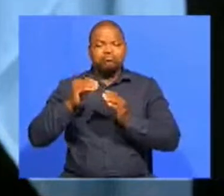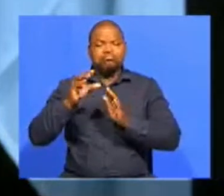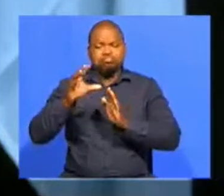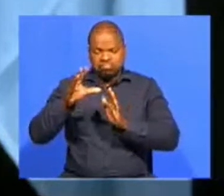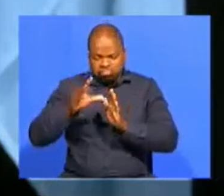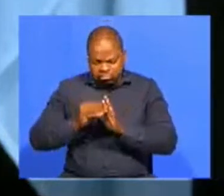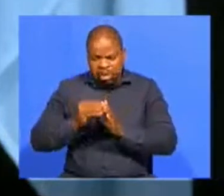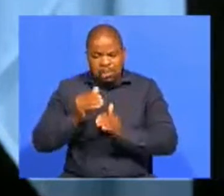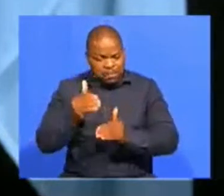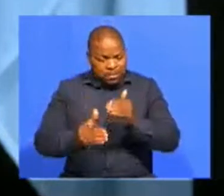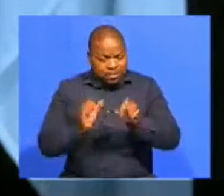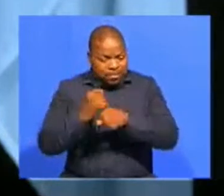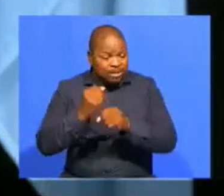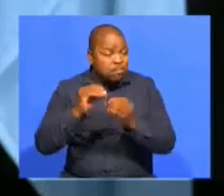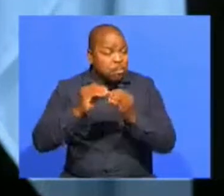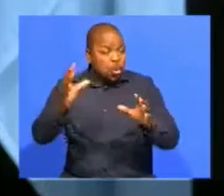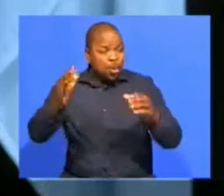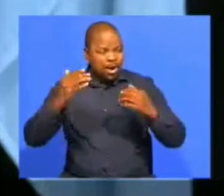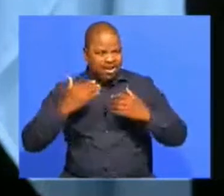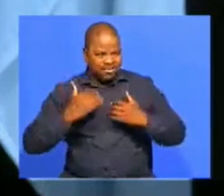has been made.